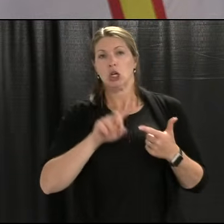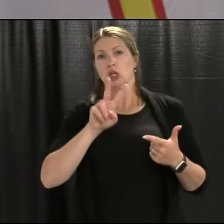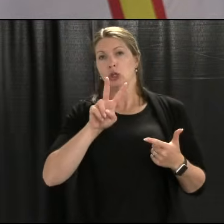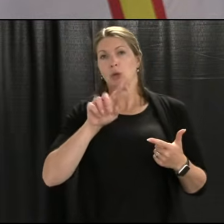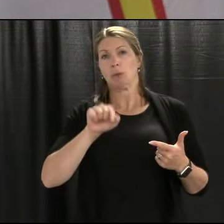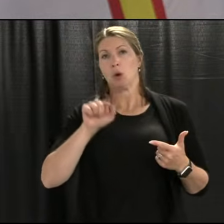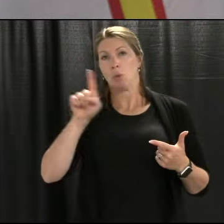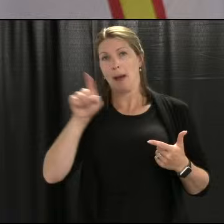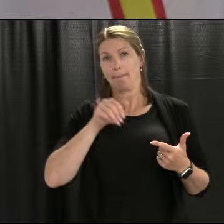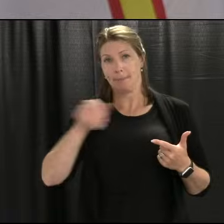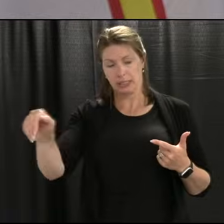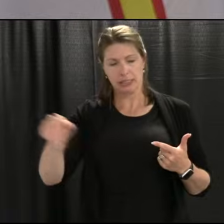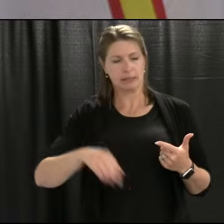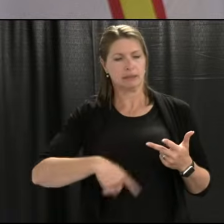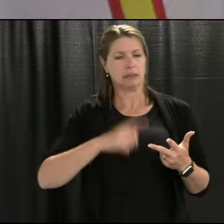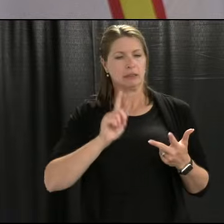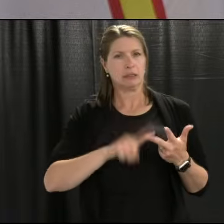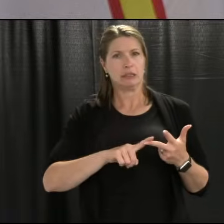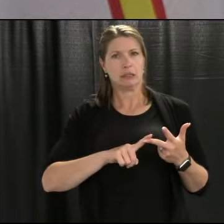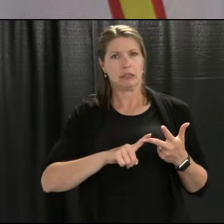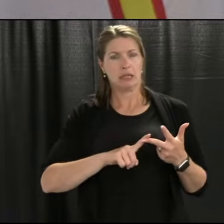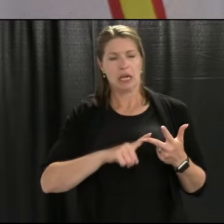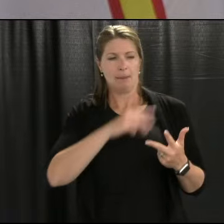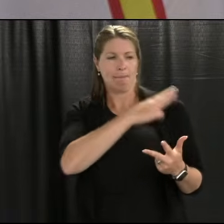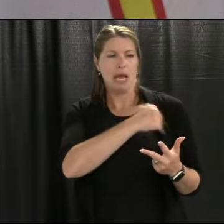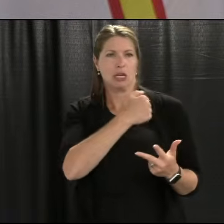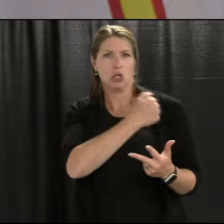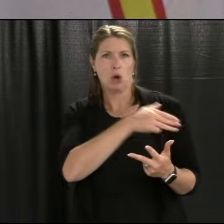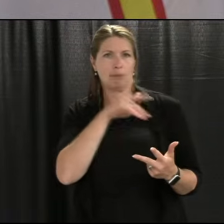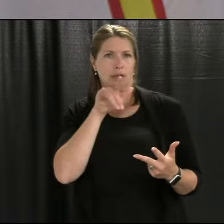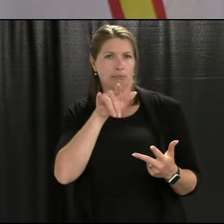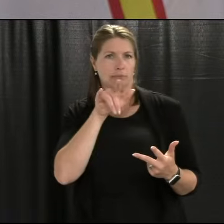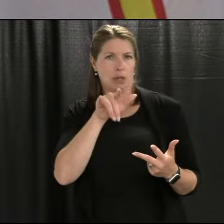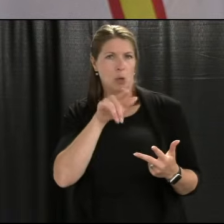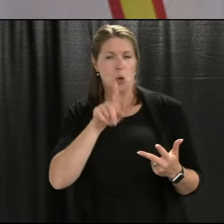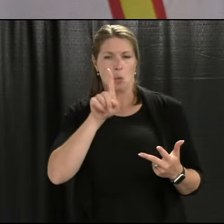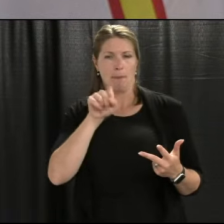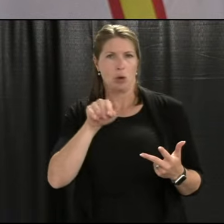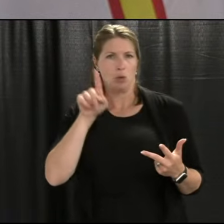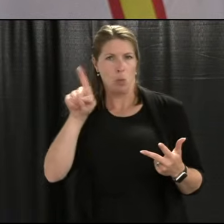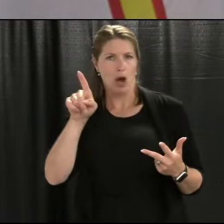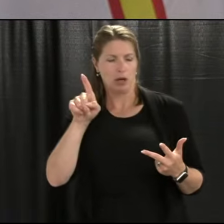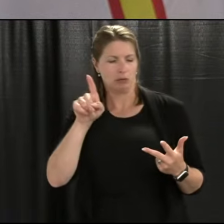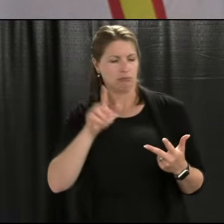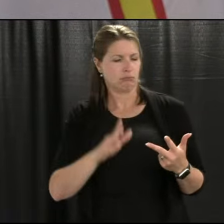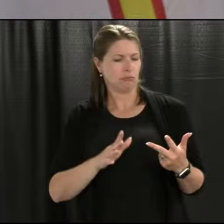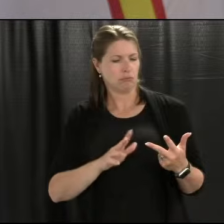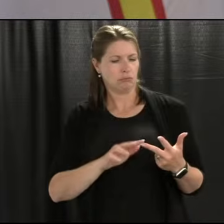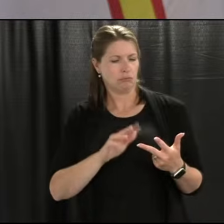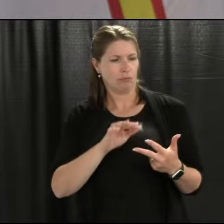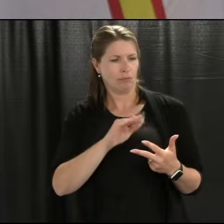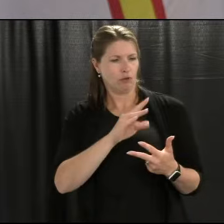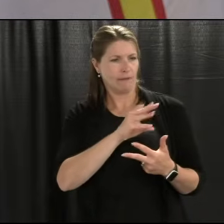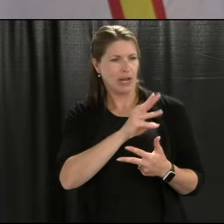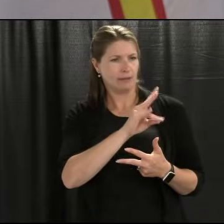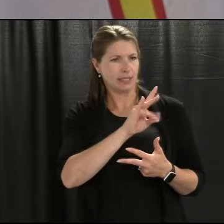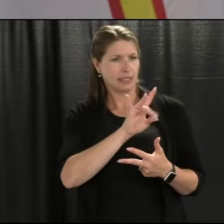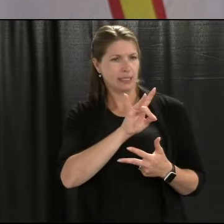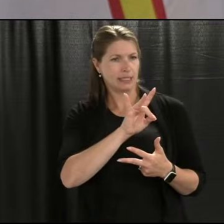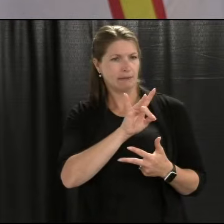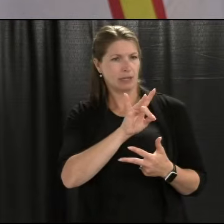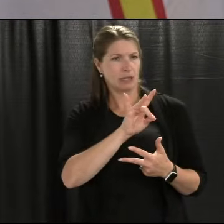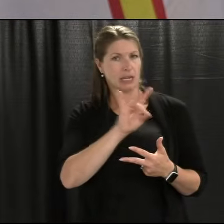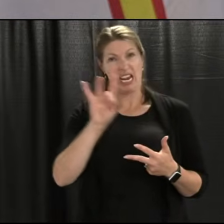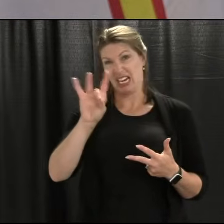$2.1 million. The asset from Manitoba, I believe, was about 1.1. So you're looking at what, $3, $4, $5, $6, $7, $8 million right